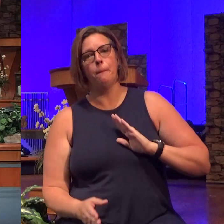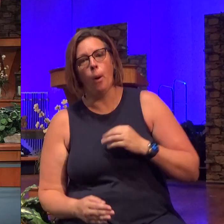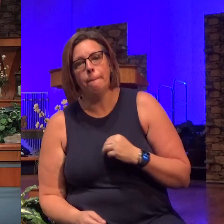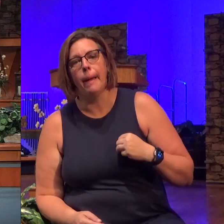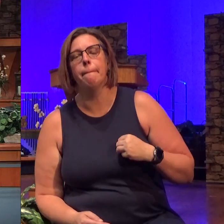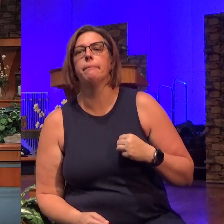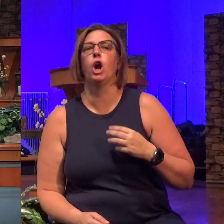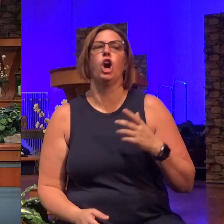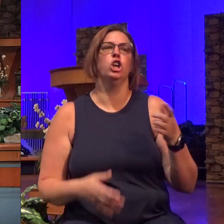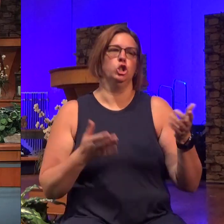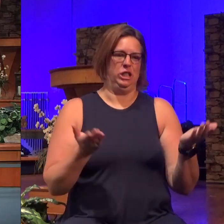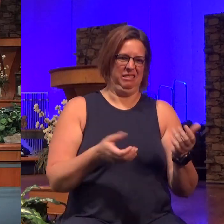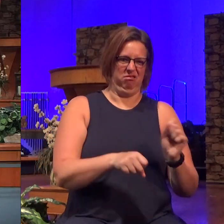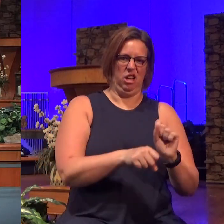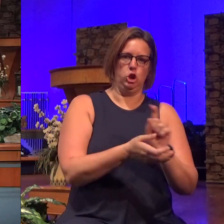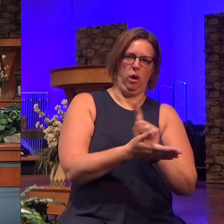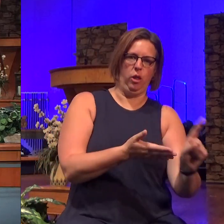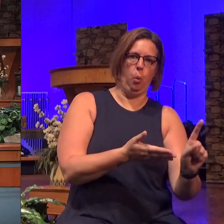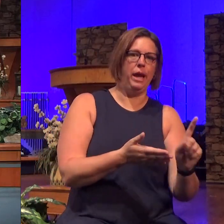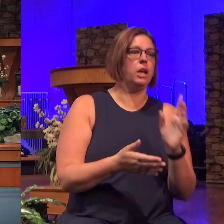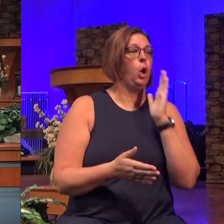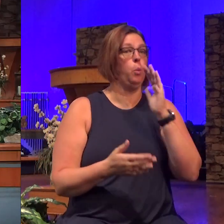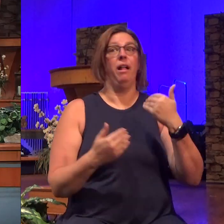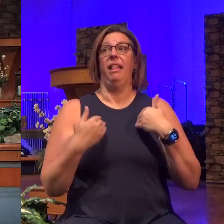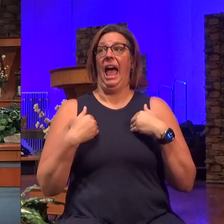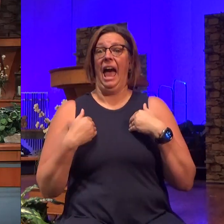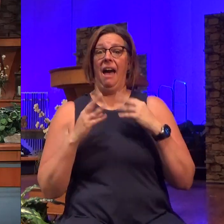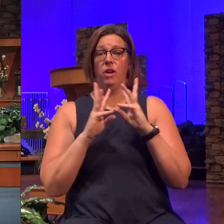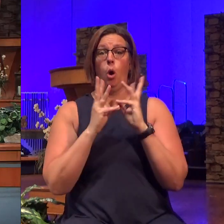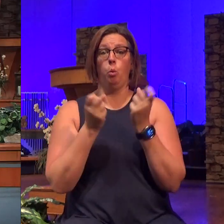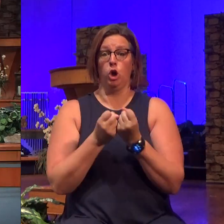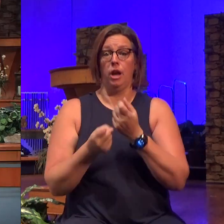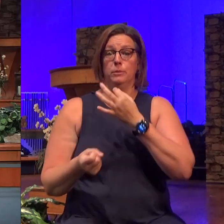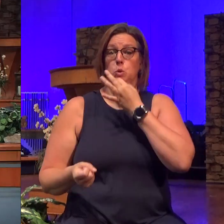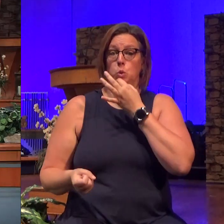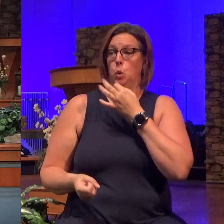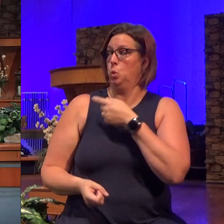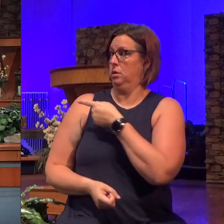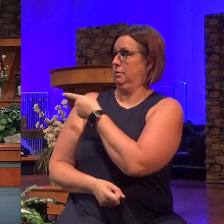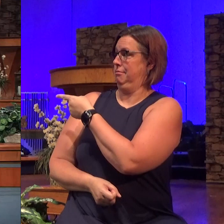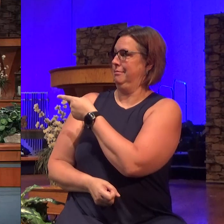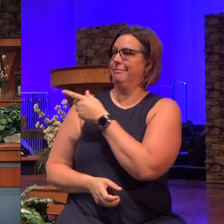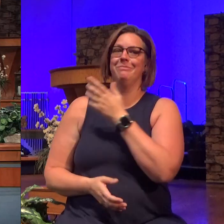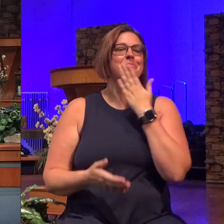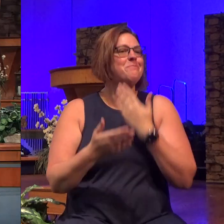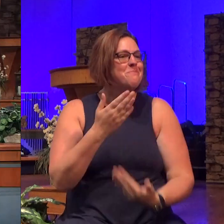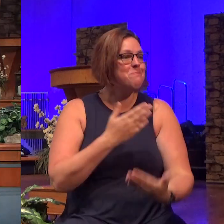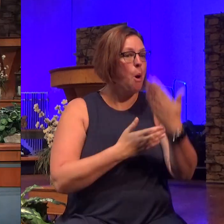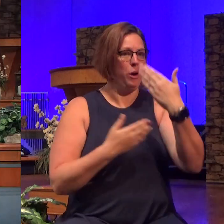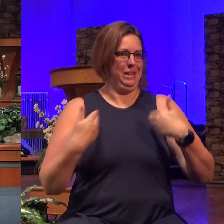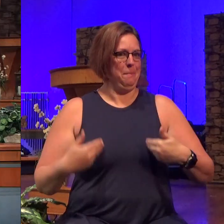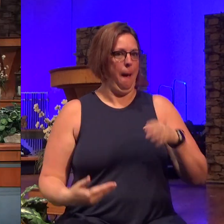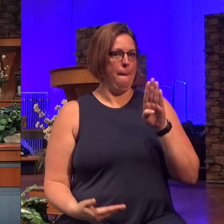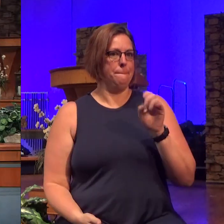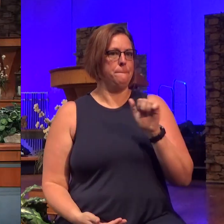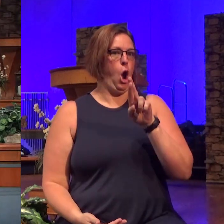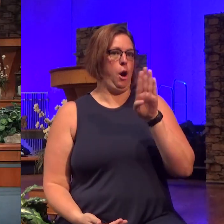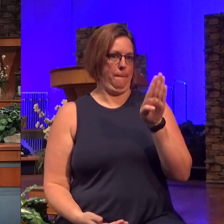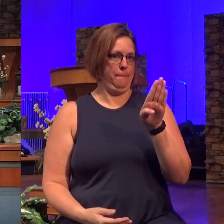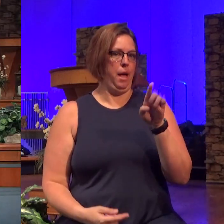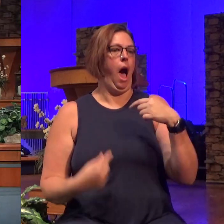classes, and she's got a workshop coming up here in a half hour. Tell us about it, Barb. Absolutely. Good morning. I'm Barb, and I am a